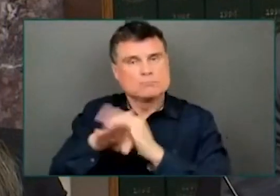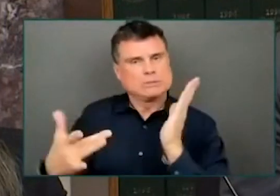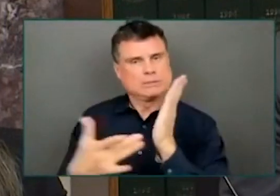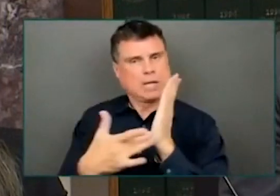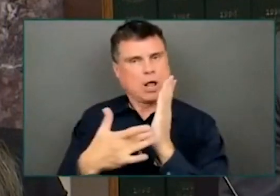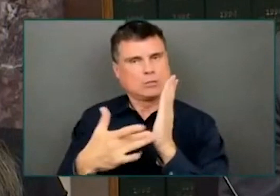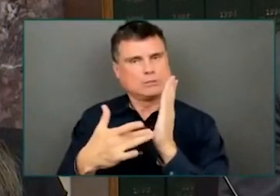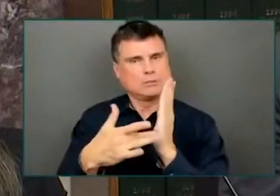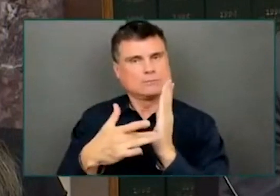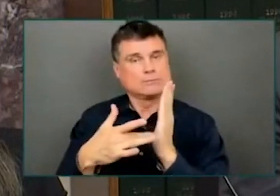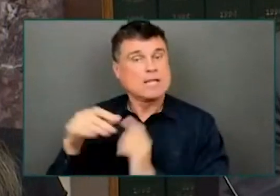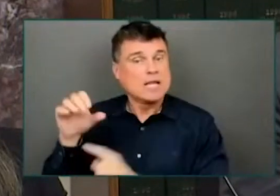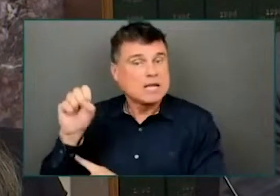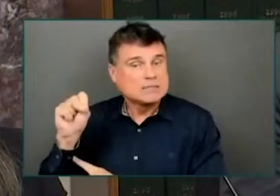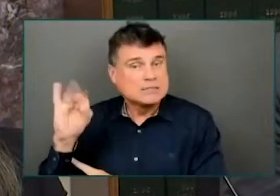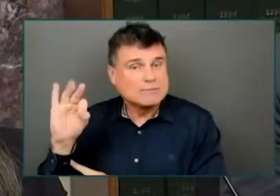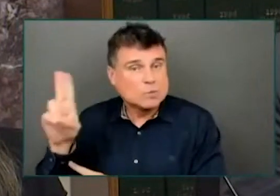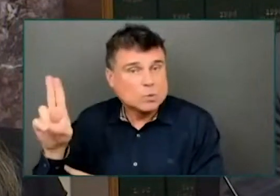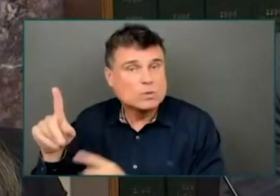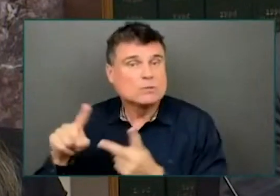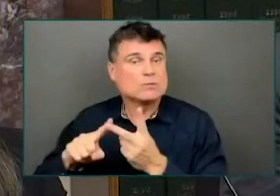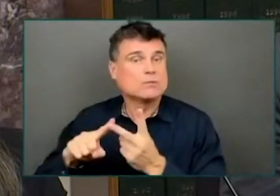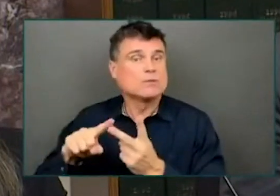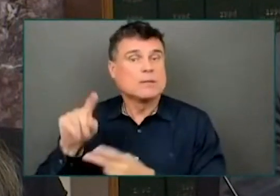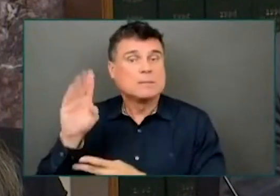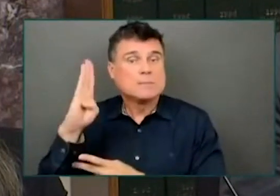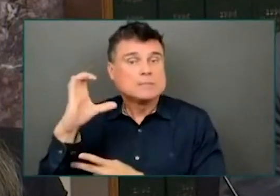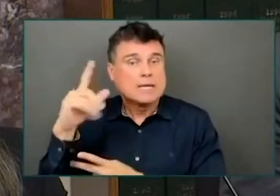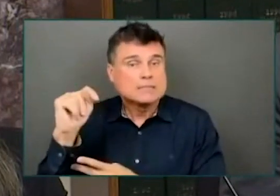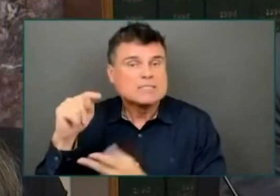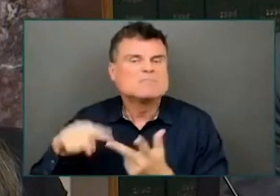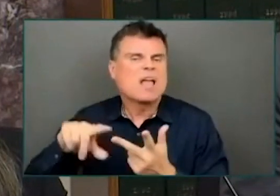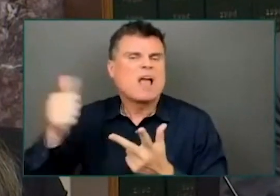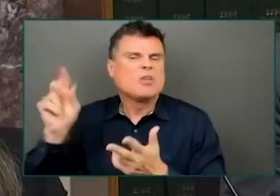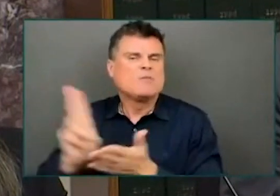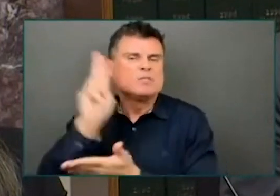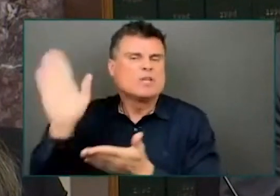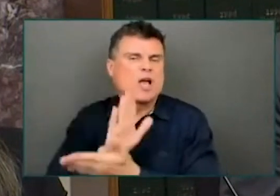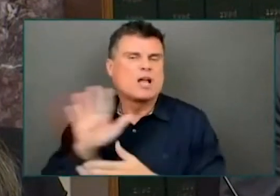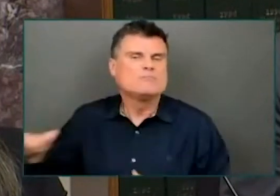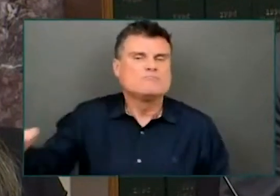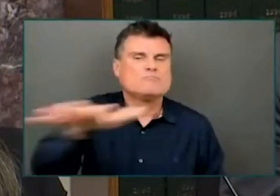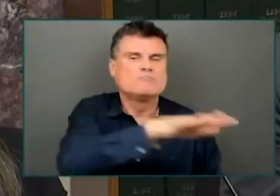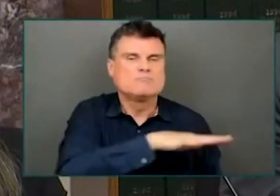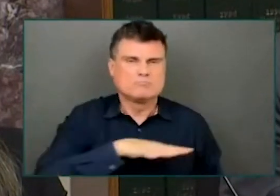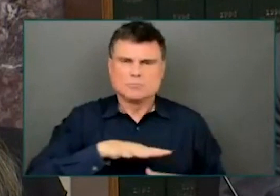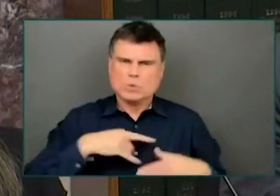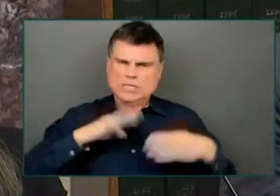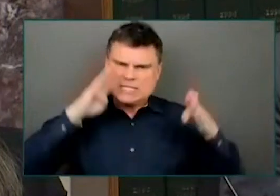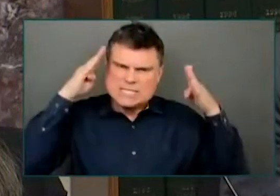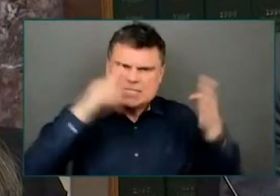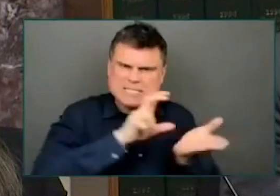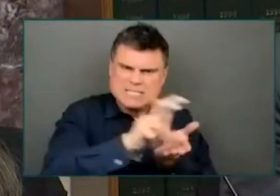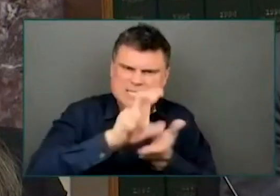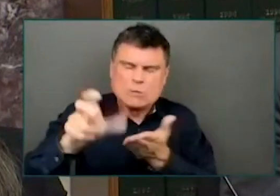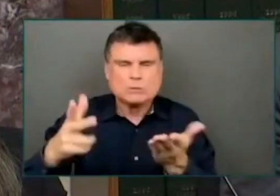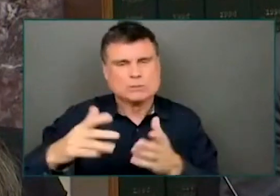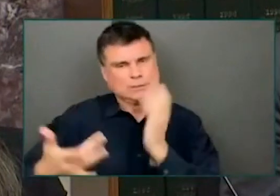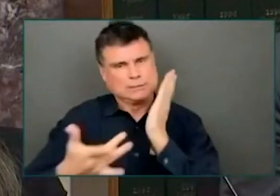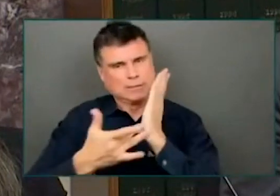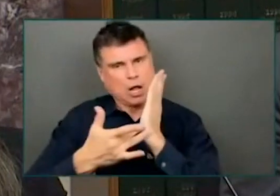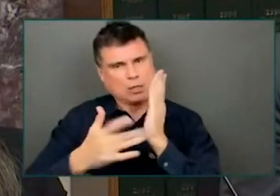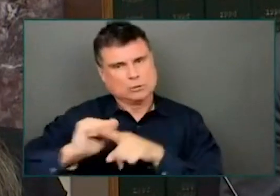the British Columbia Institute of Technology. Since 2017, we've had the fastest growing nursing